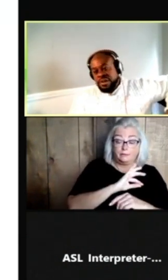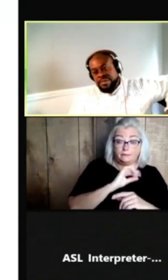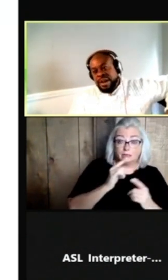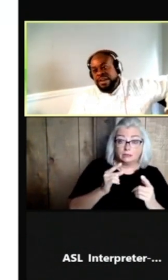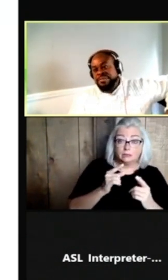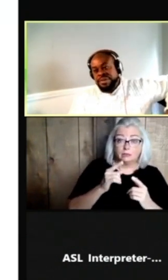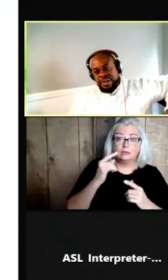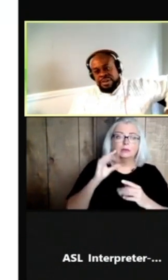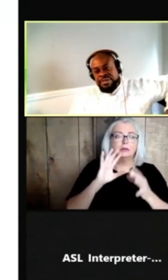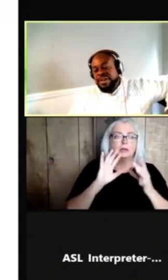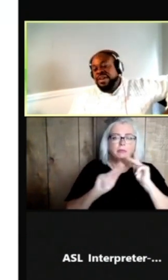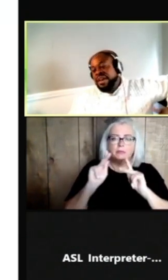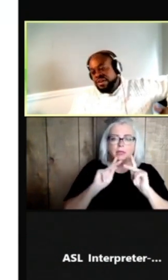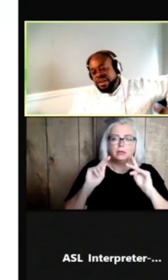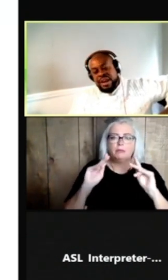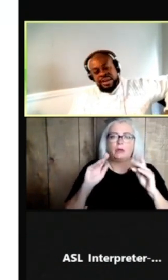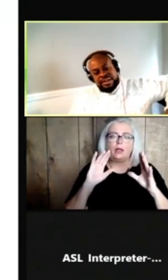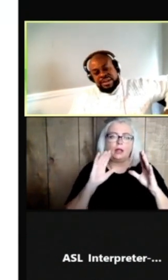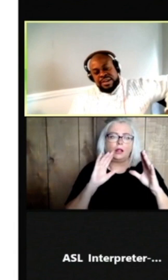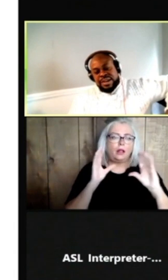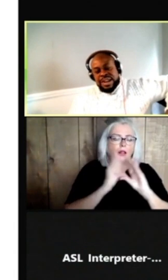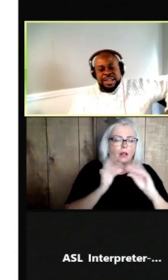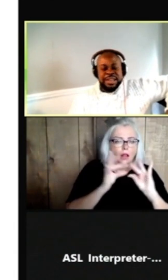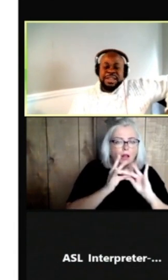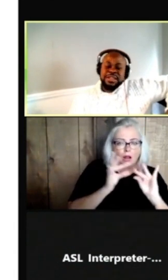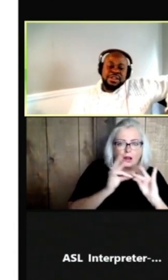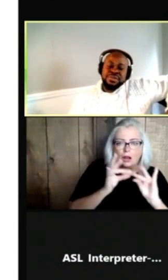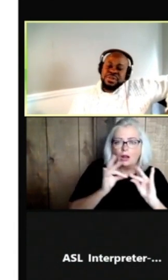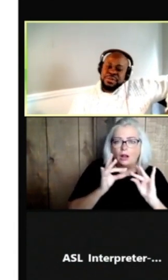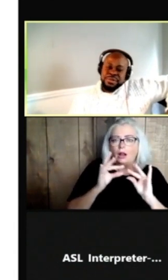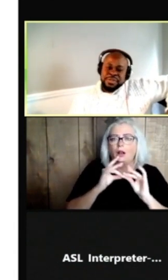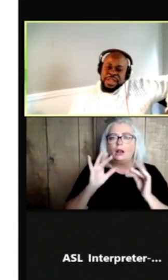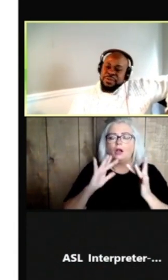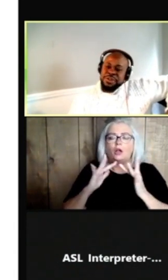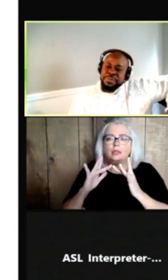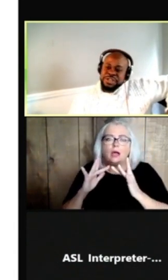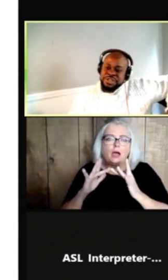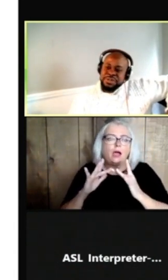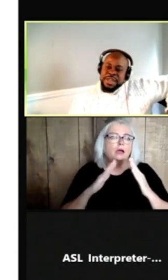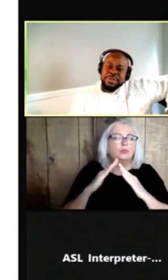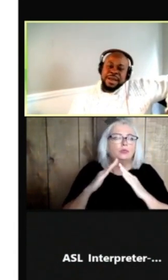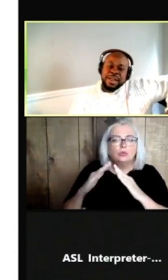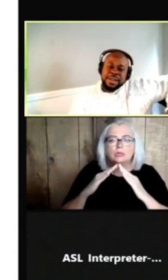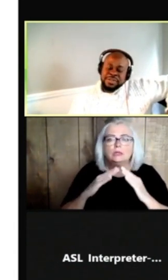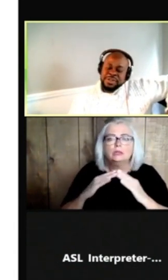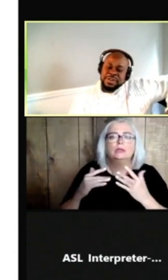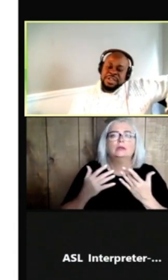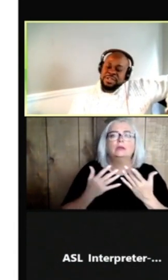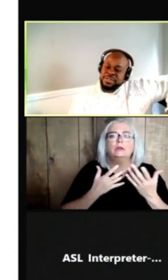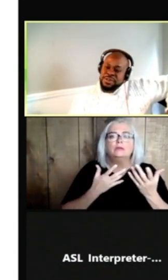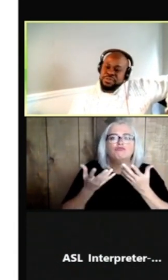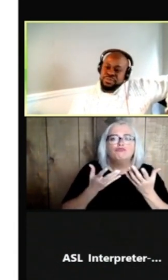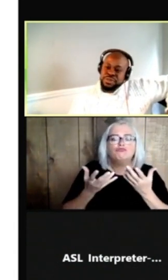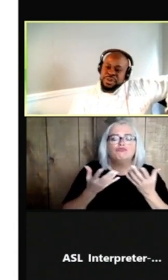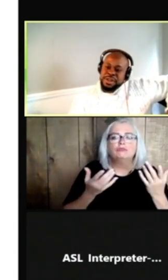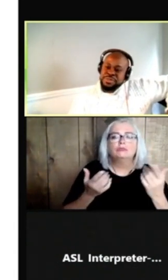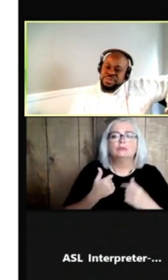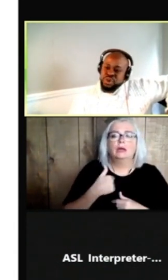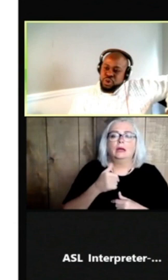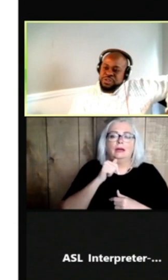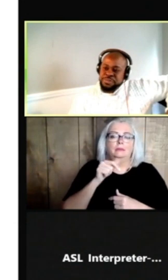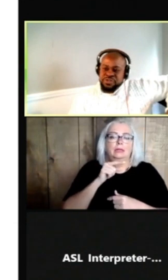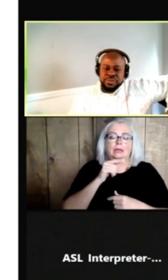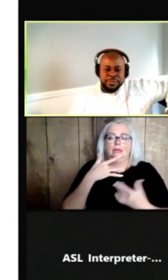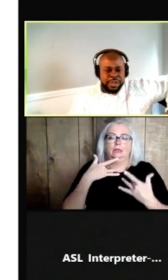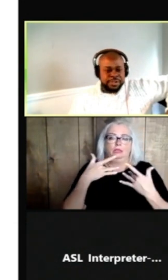people talking about in communities and online. And again, the don't knows, like I want to make sure that I'm not necessarily concerned with whether or not